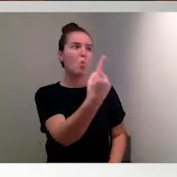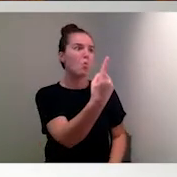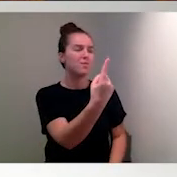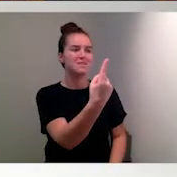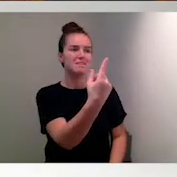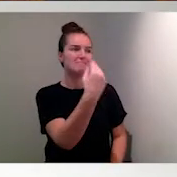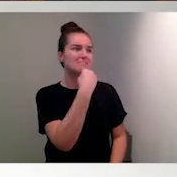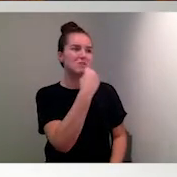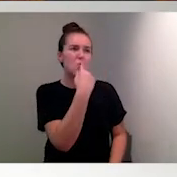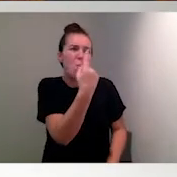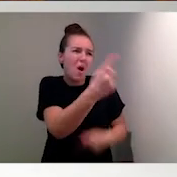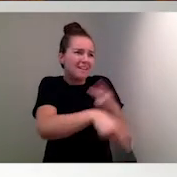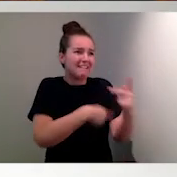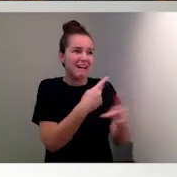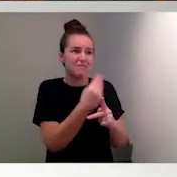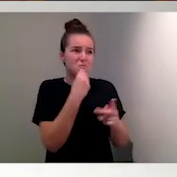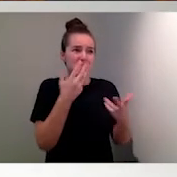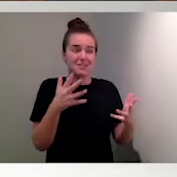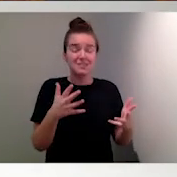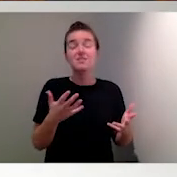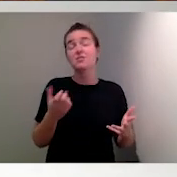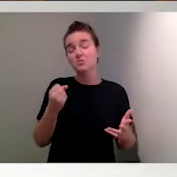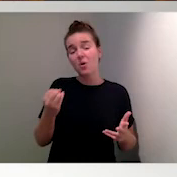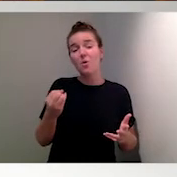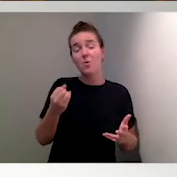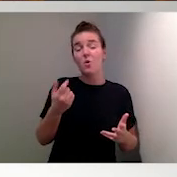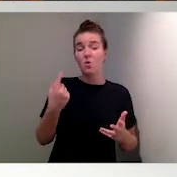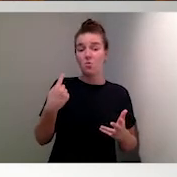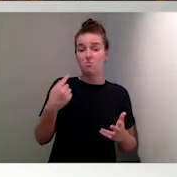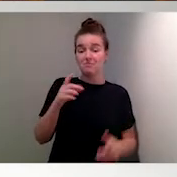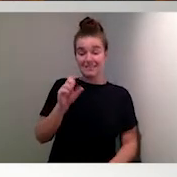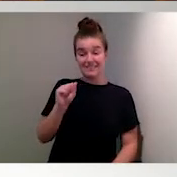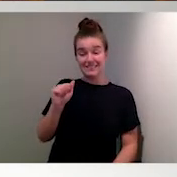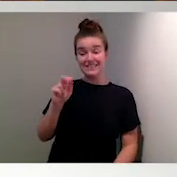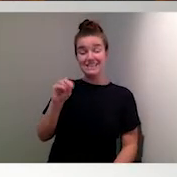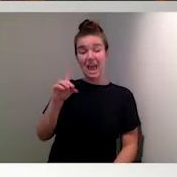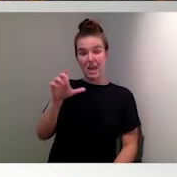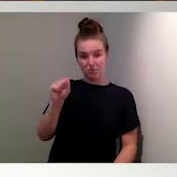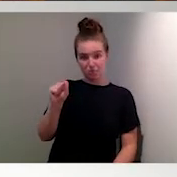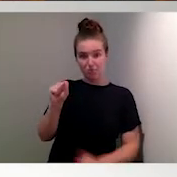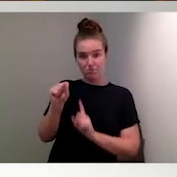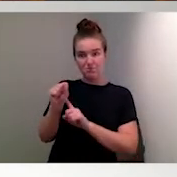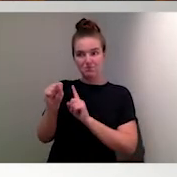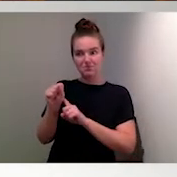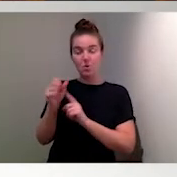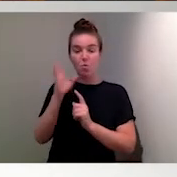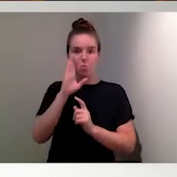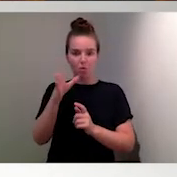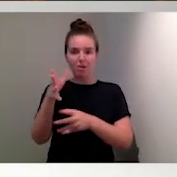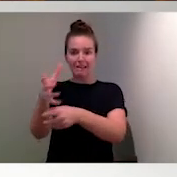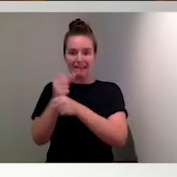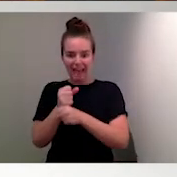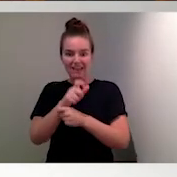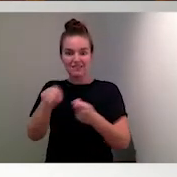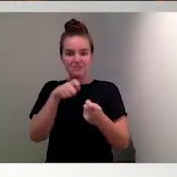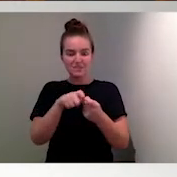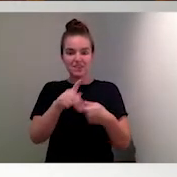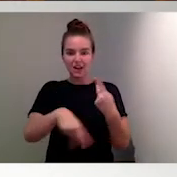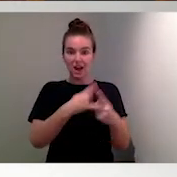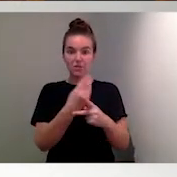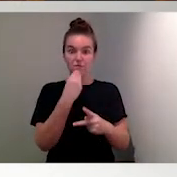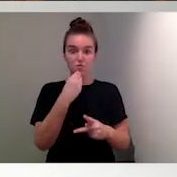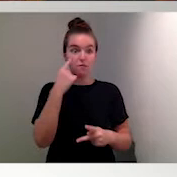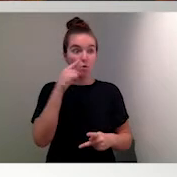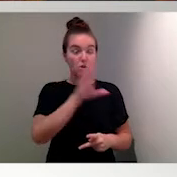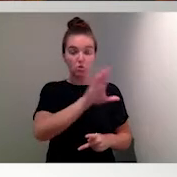especially Sandals and Beaches, they make sure that they have that food that your child will eat or that you will eat if you have a